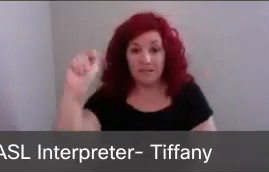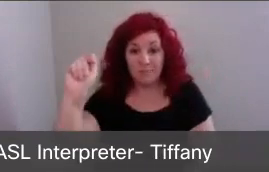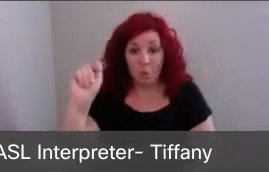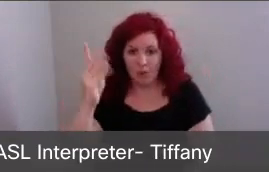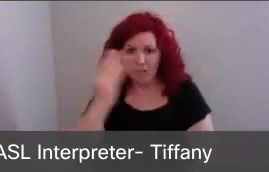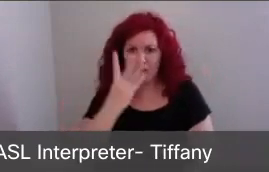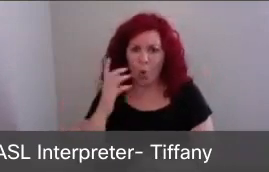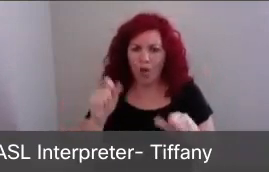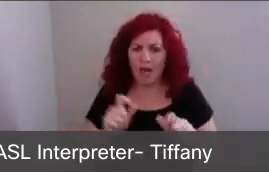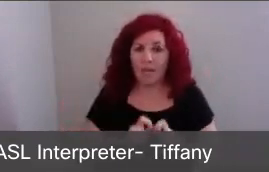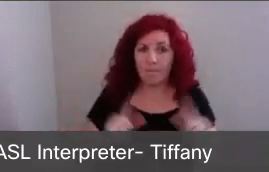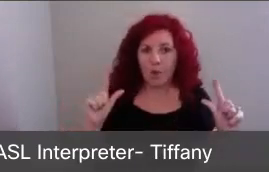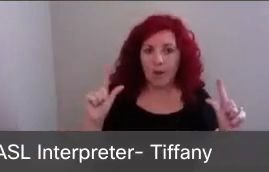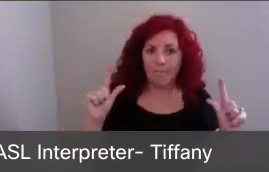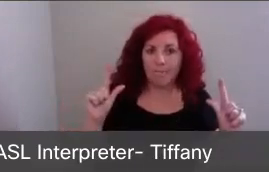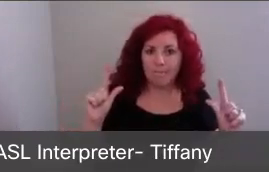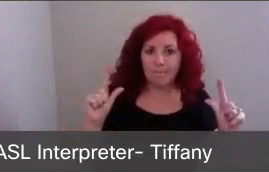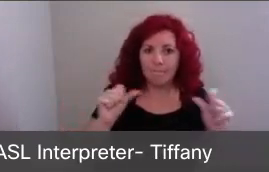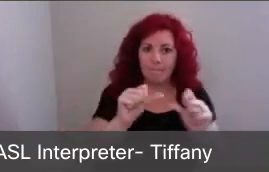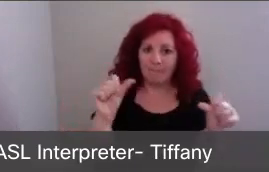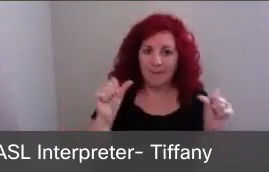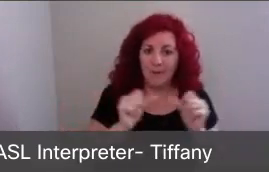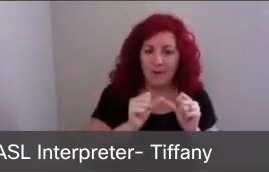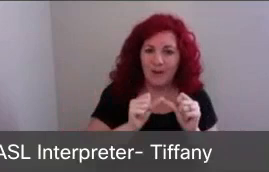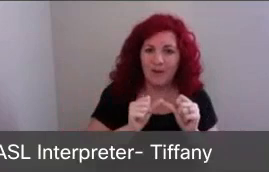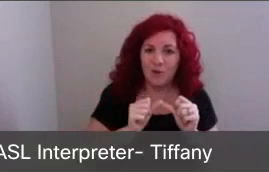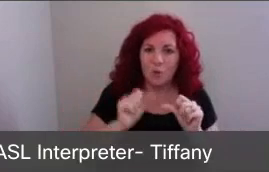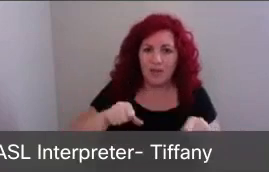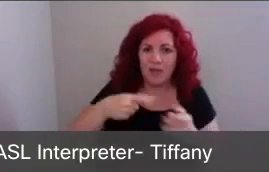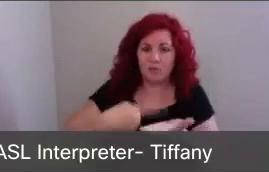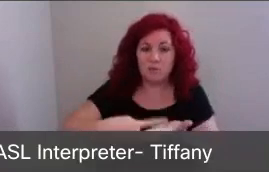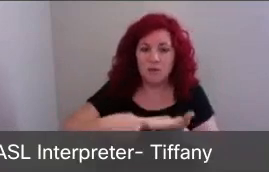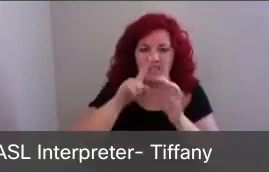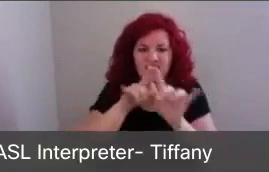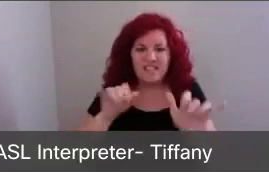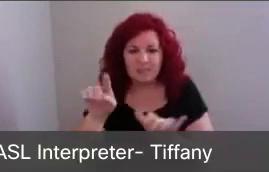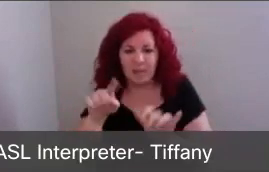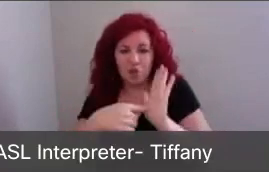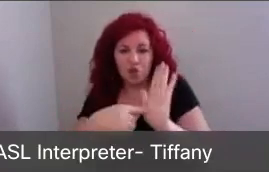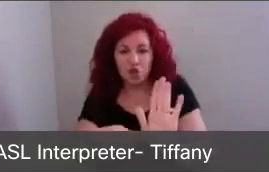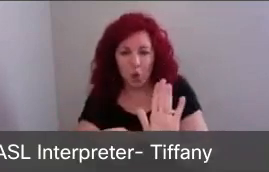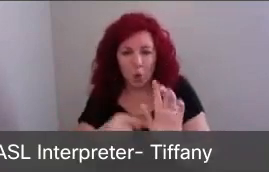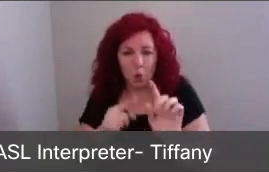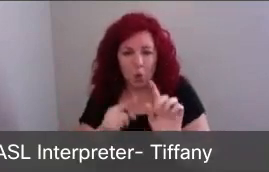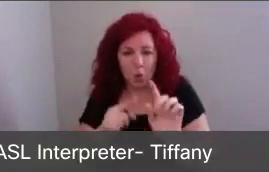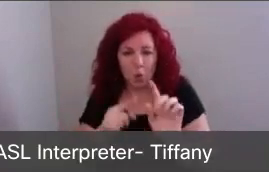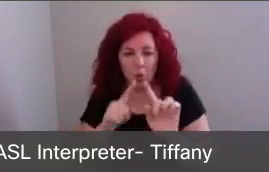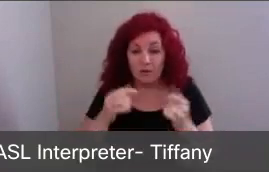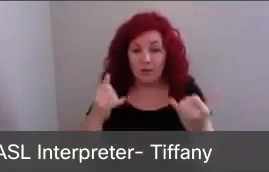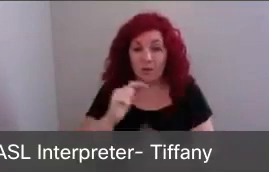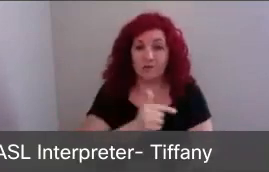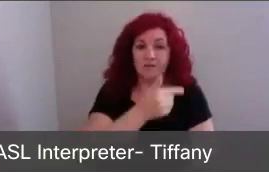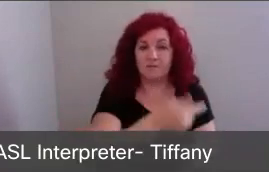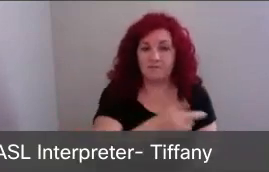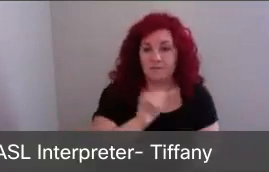bring up your community of interest survey area, and we can talk about it directly on the screen. With that being said, I'm going to turn it over to Ivy to talk